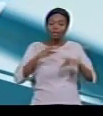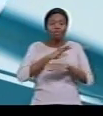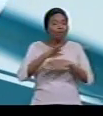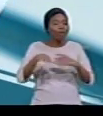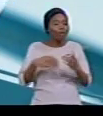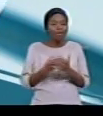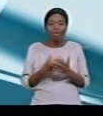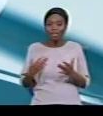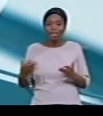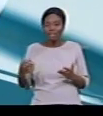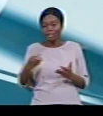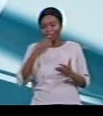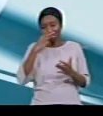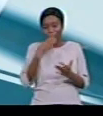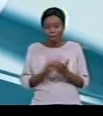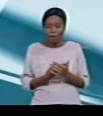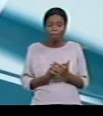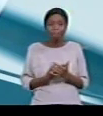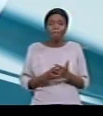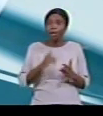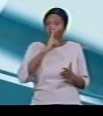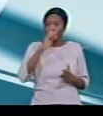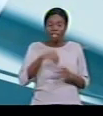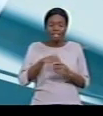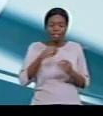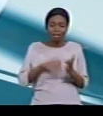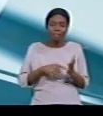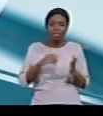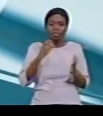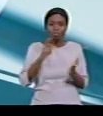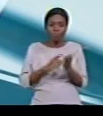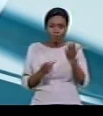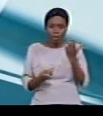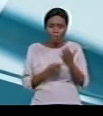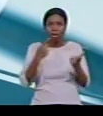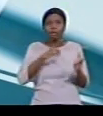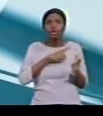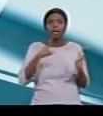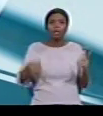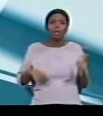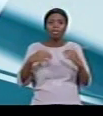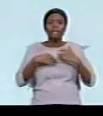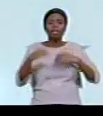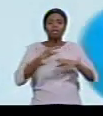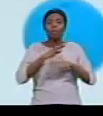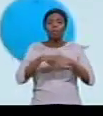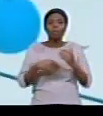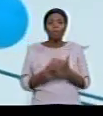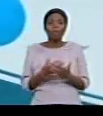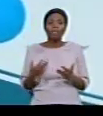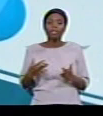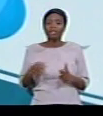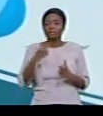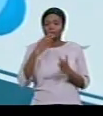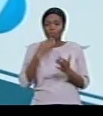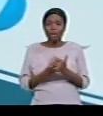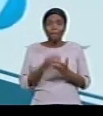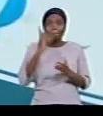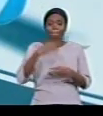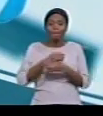well. Truly, in this crusade, the Lord has done all things well. He maketh both the deaf